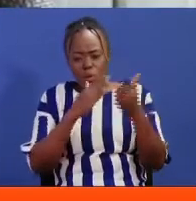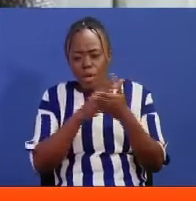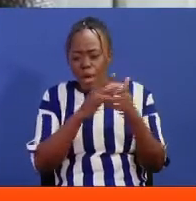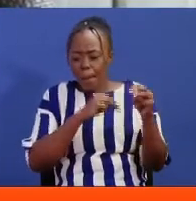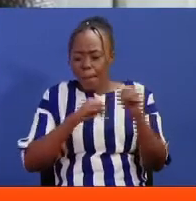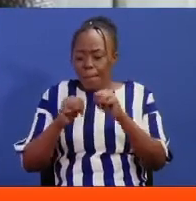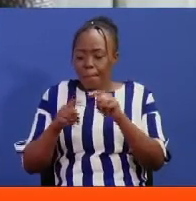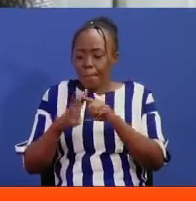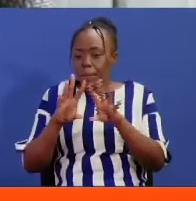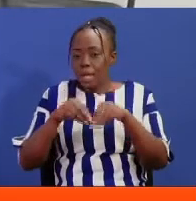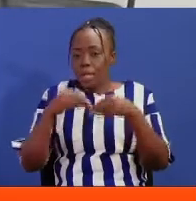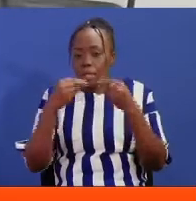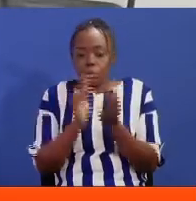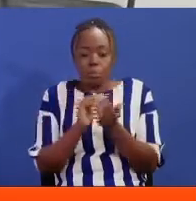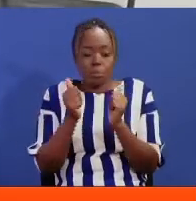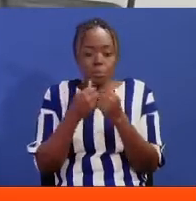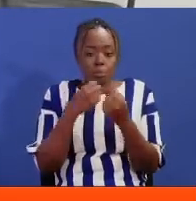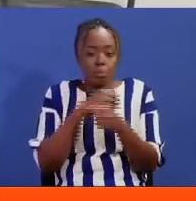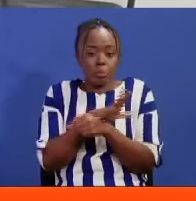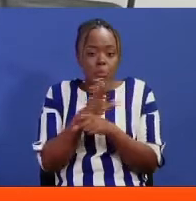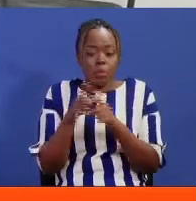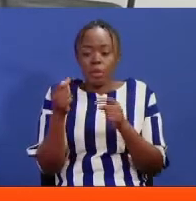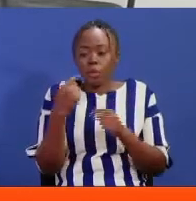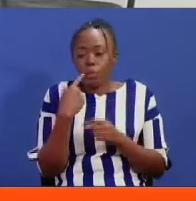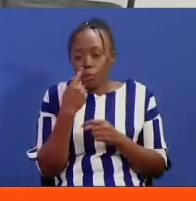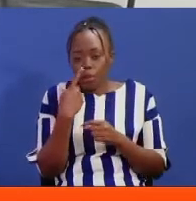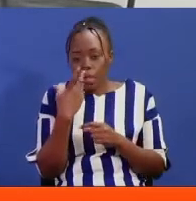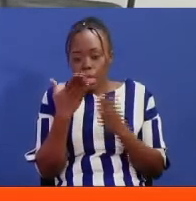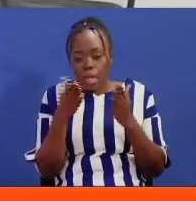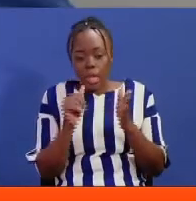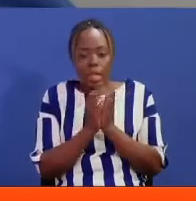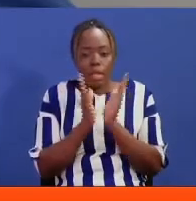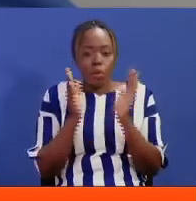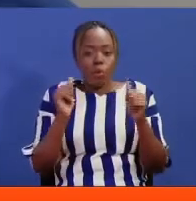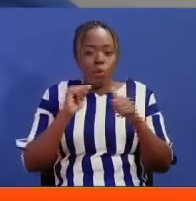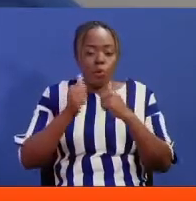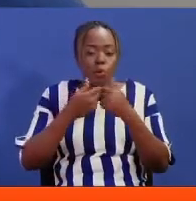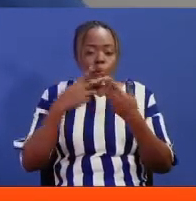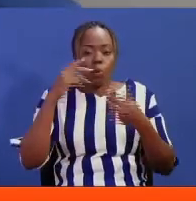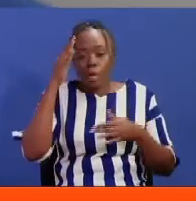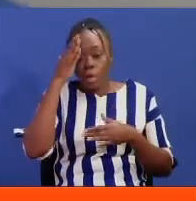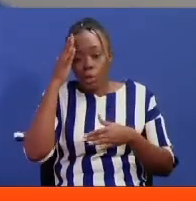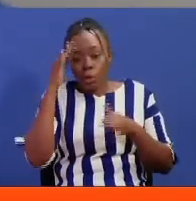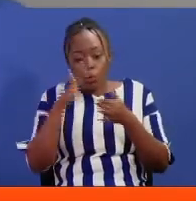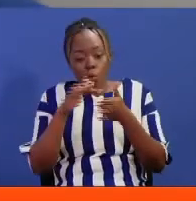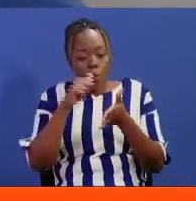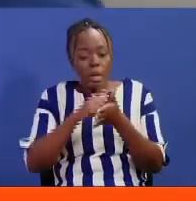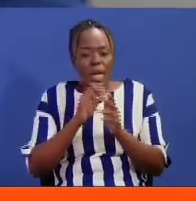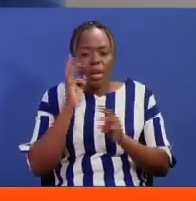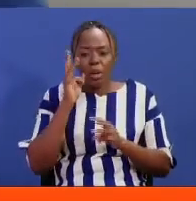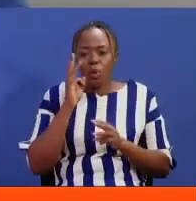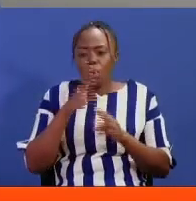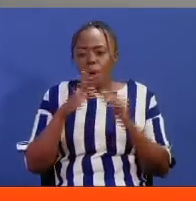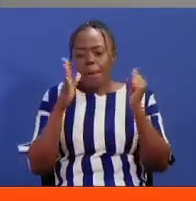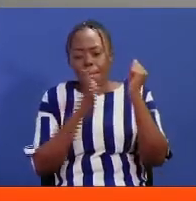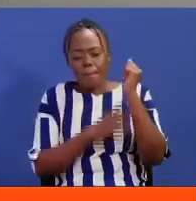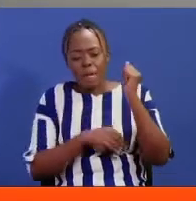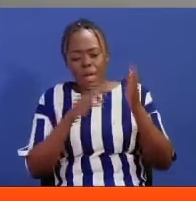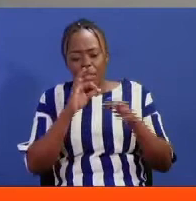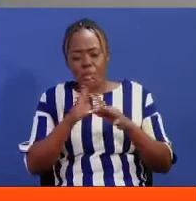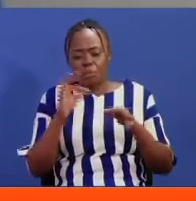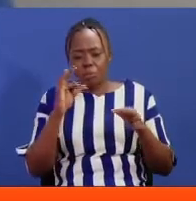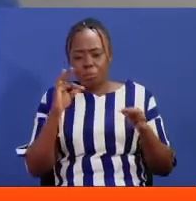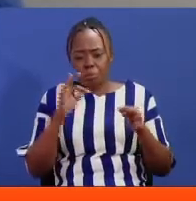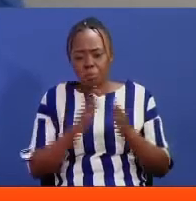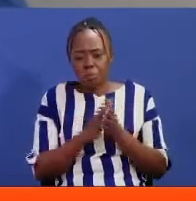and administering the COVID-19 vaccines. Opinion raised claim that this was in bad faith.